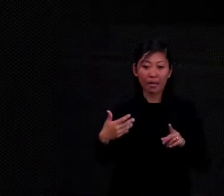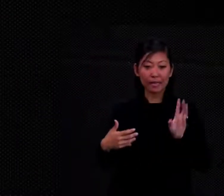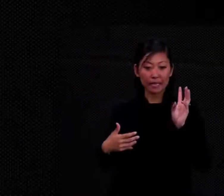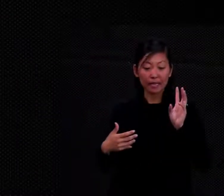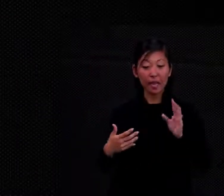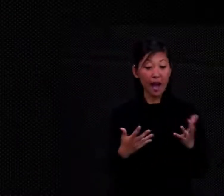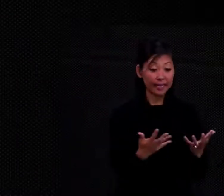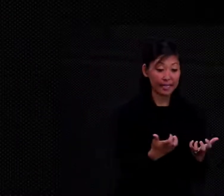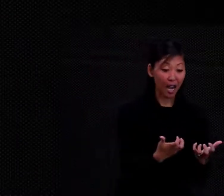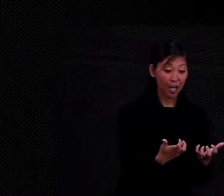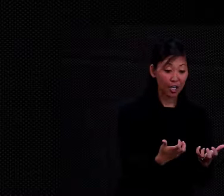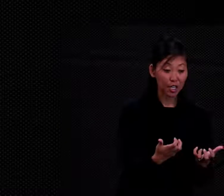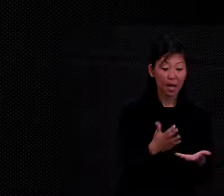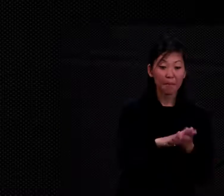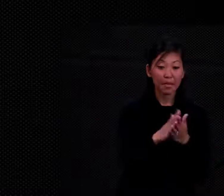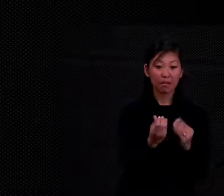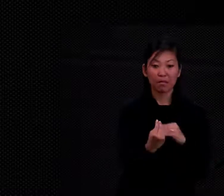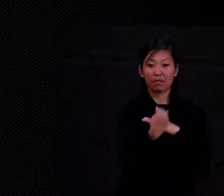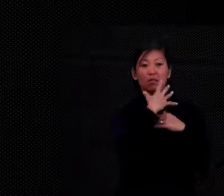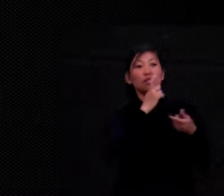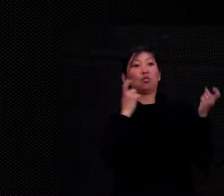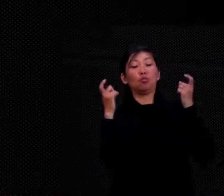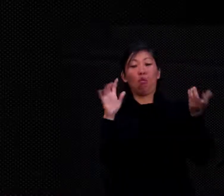desire gets so out of control in such a hurry.